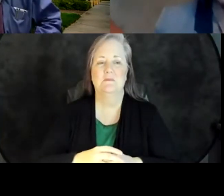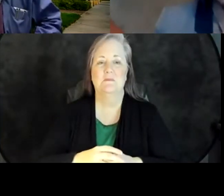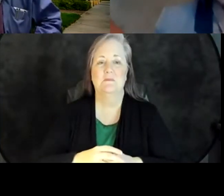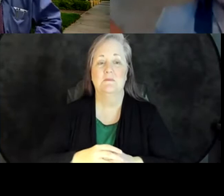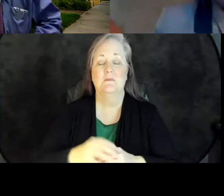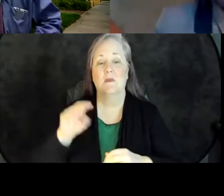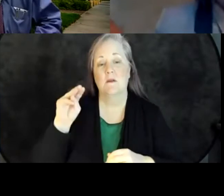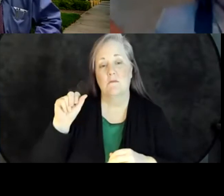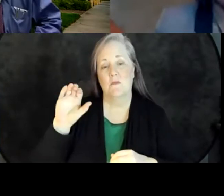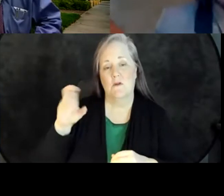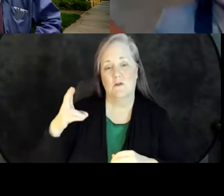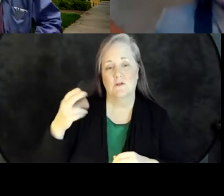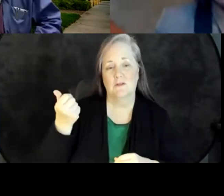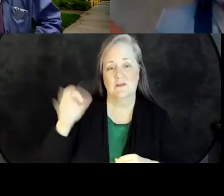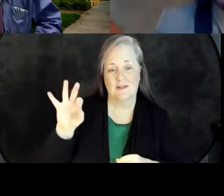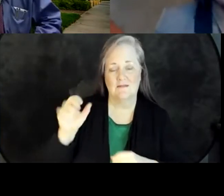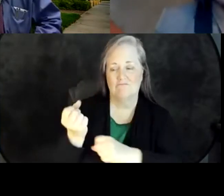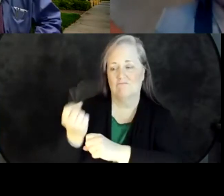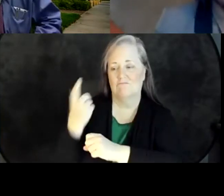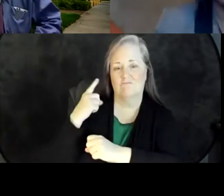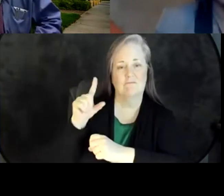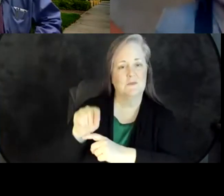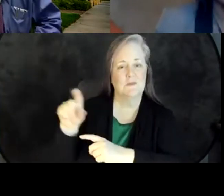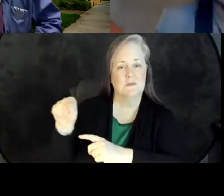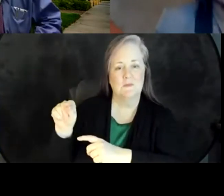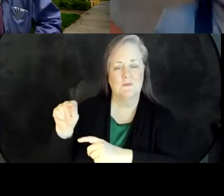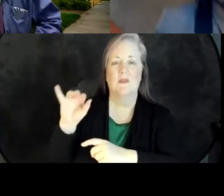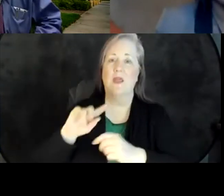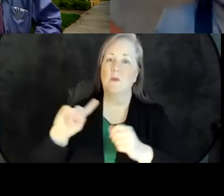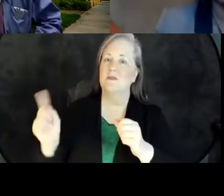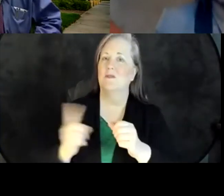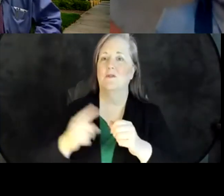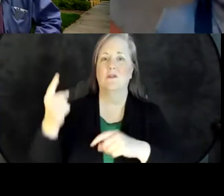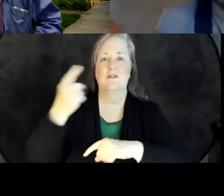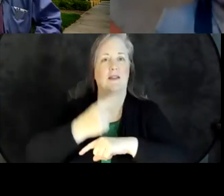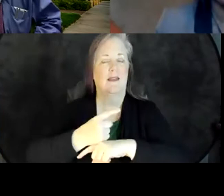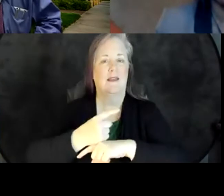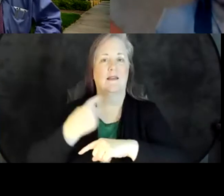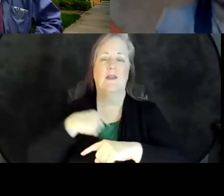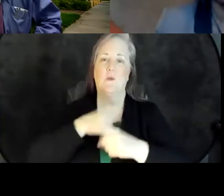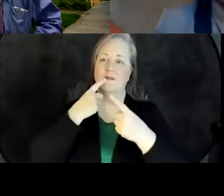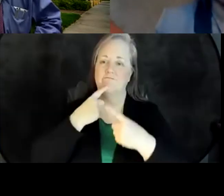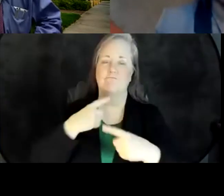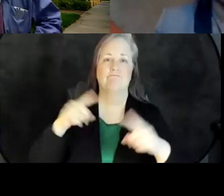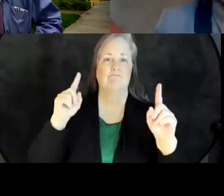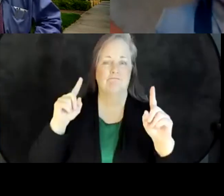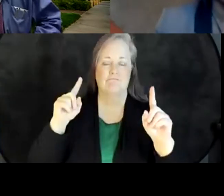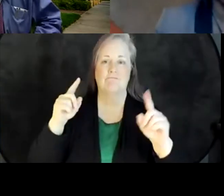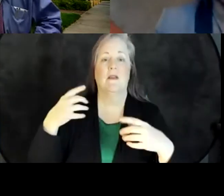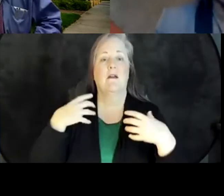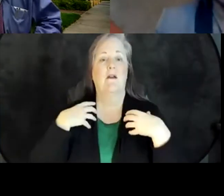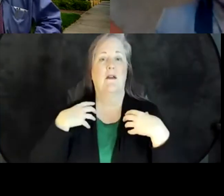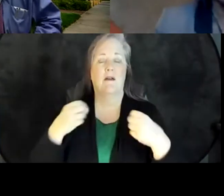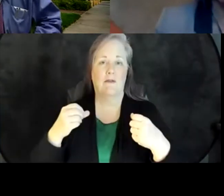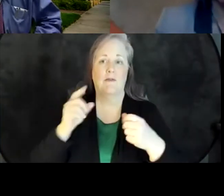March 19th of 2020 was the first day that we issued our health officer order for stay at